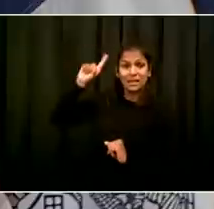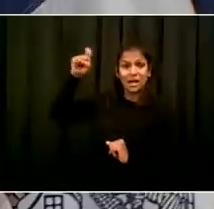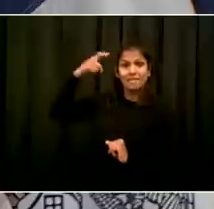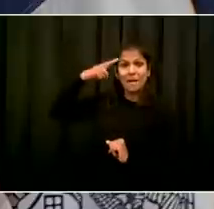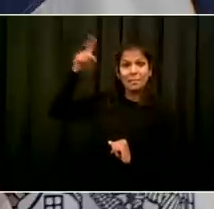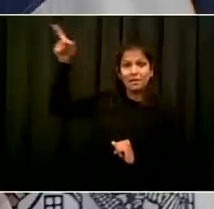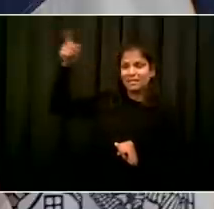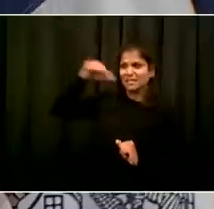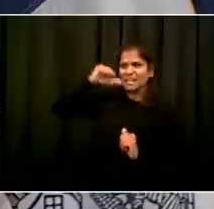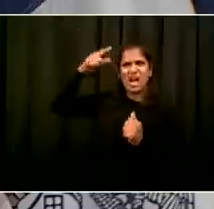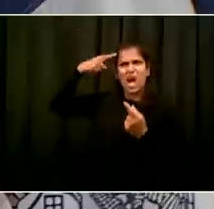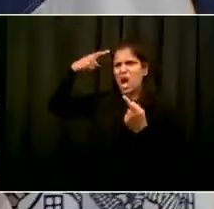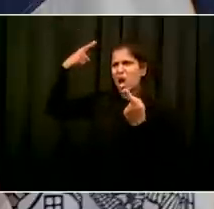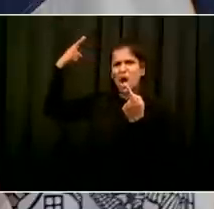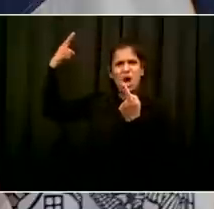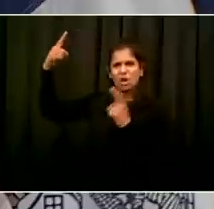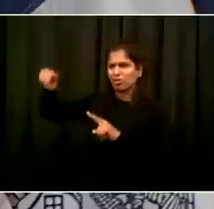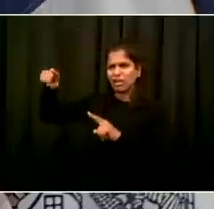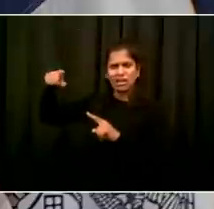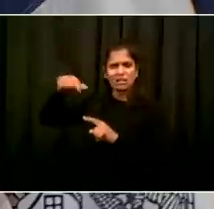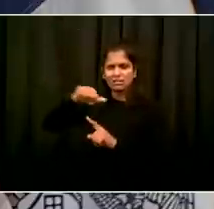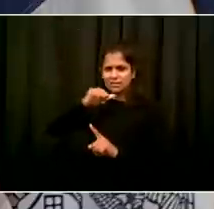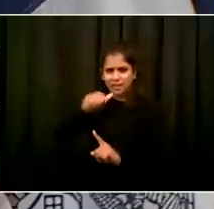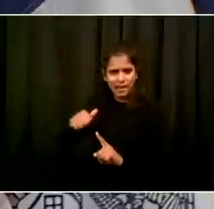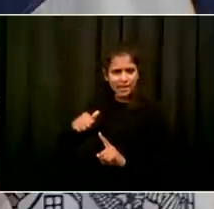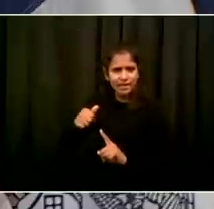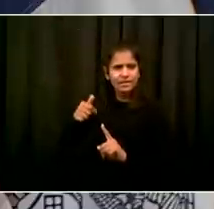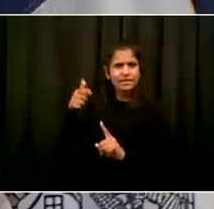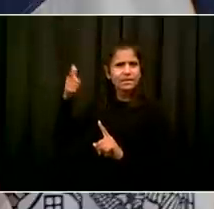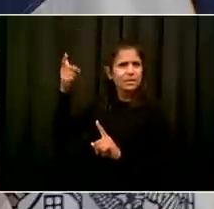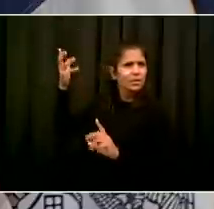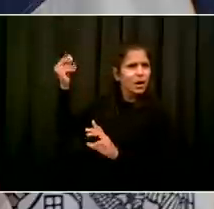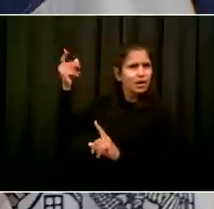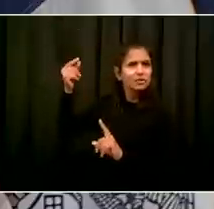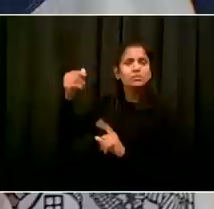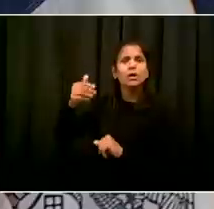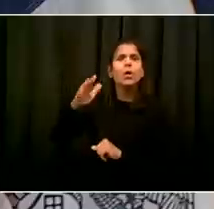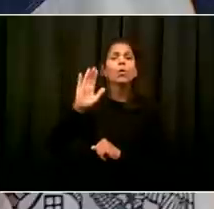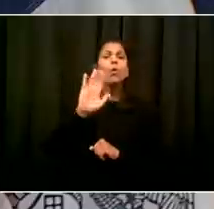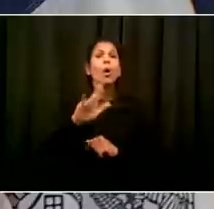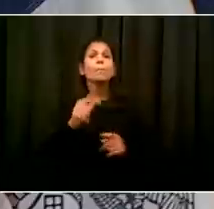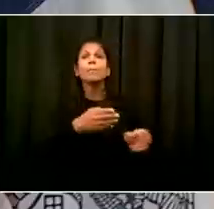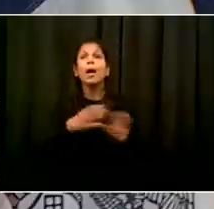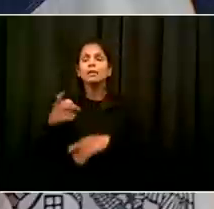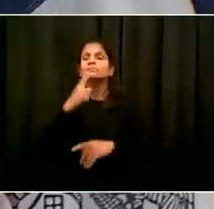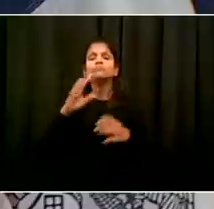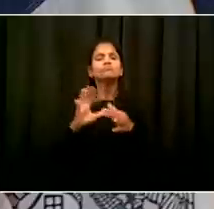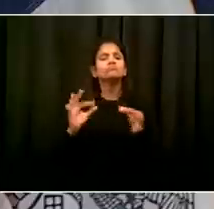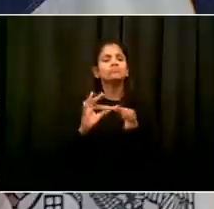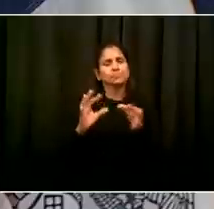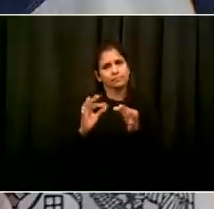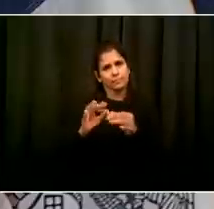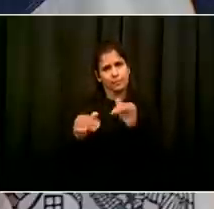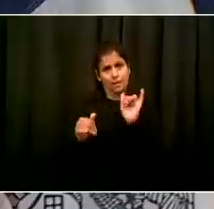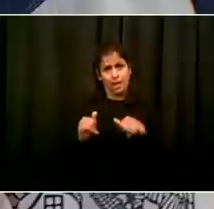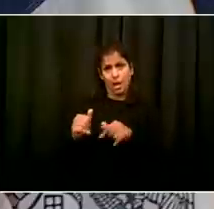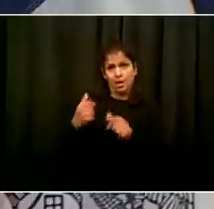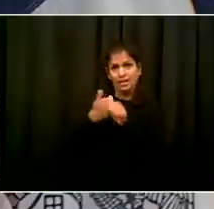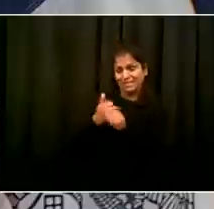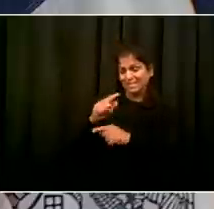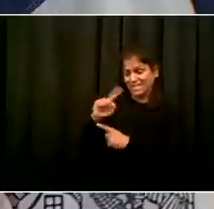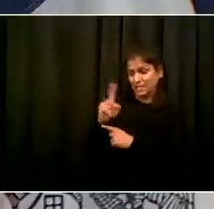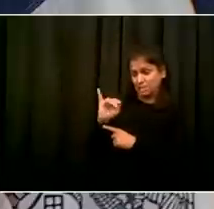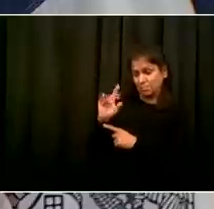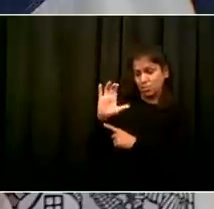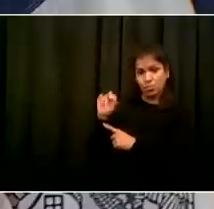seemed to suggest yesterday this was a flawed approach. You know, the virus doesn't travel by zip code. It does not recognize zip code.